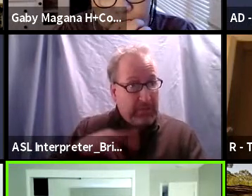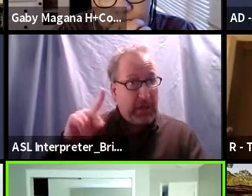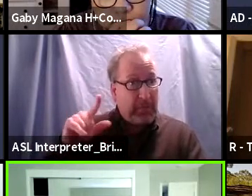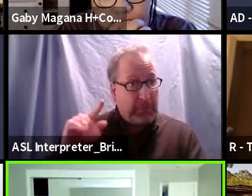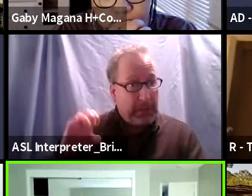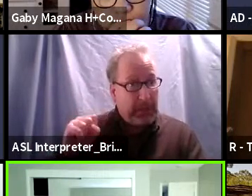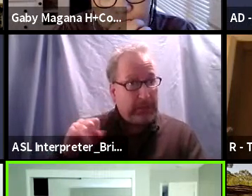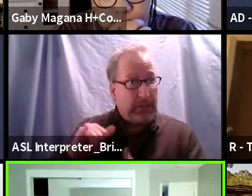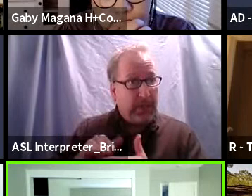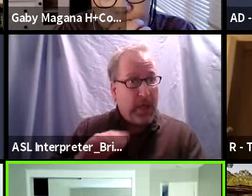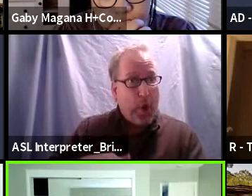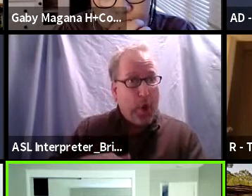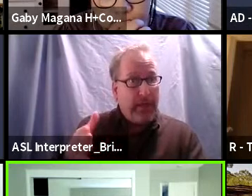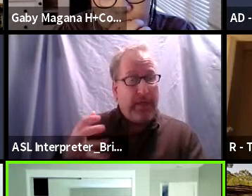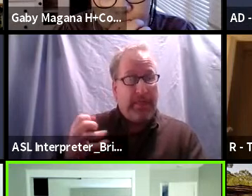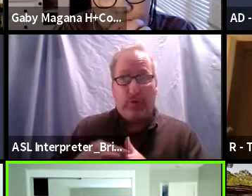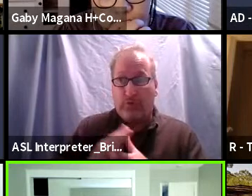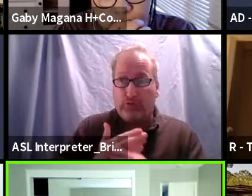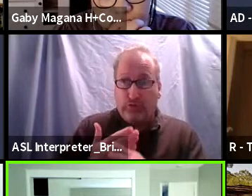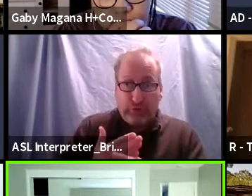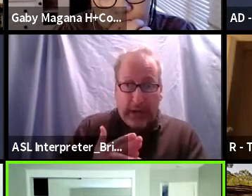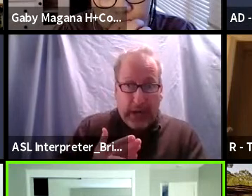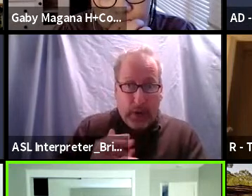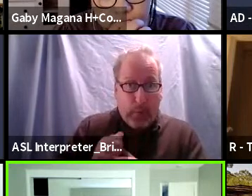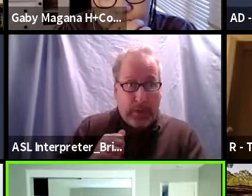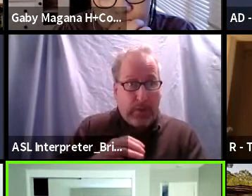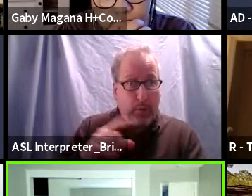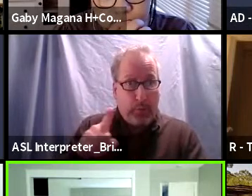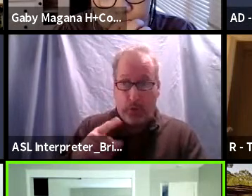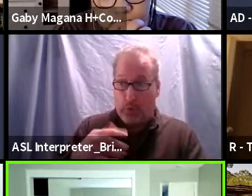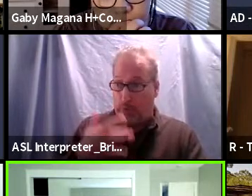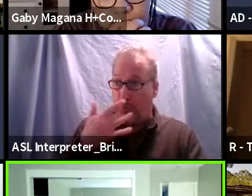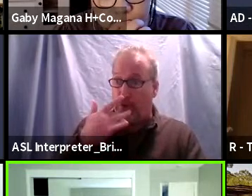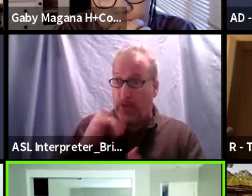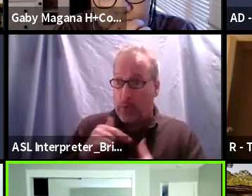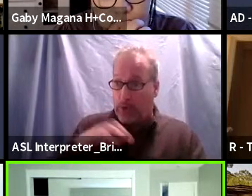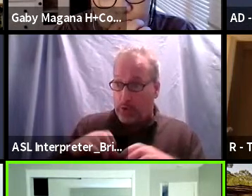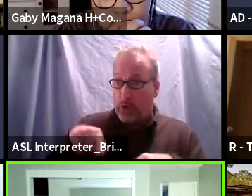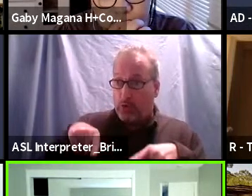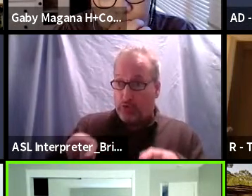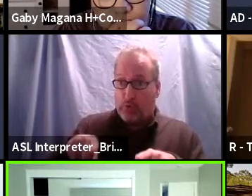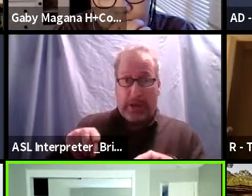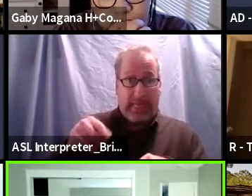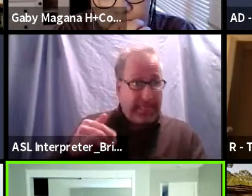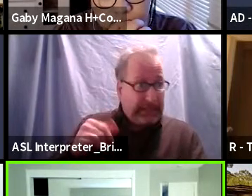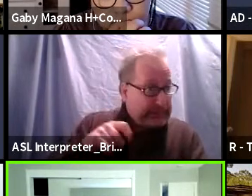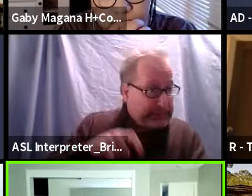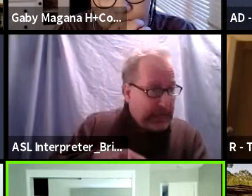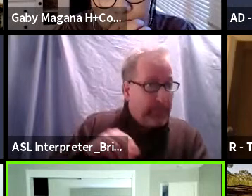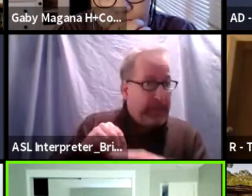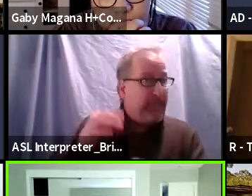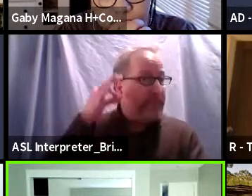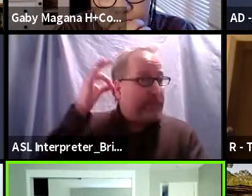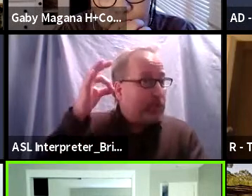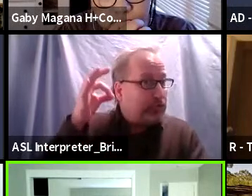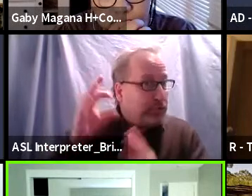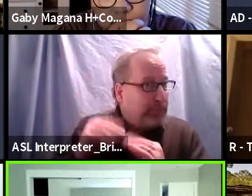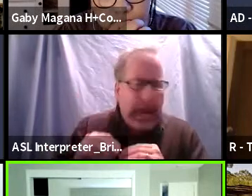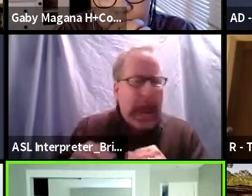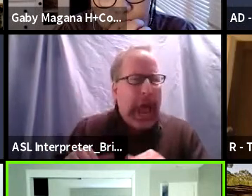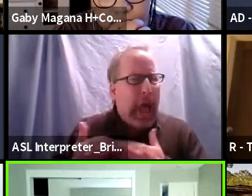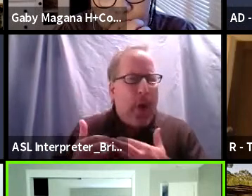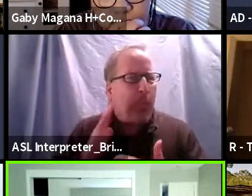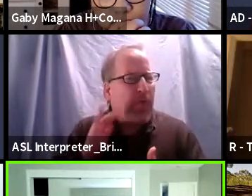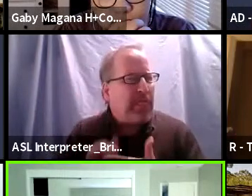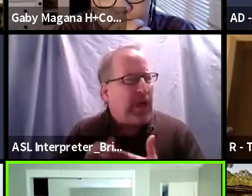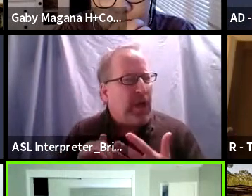on there that we'd like to share with the committee, would you prefer that we do that during this time period in future meetings? Or I guess logistically how that will